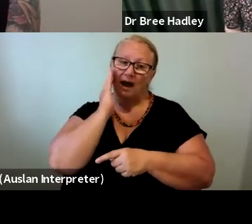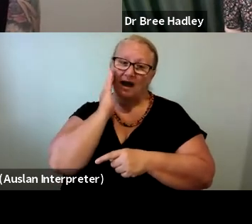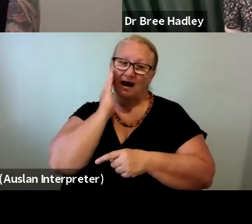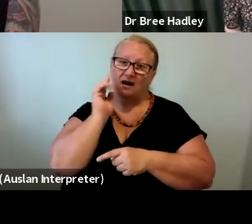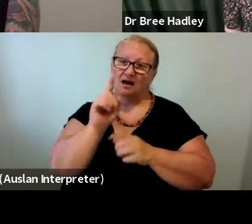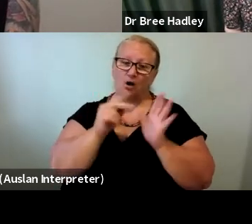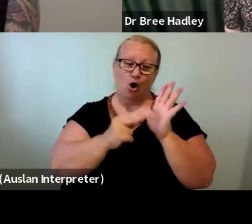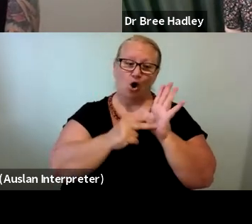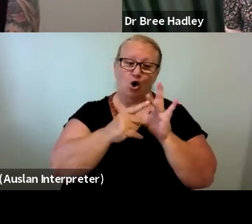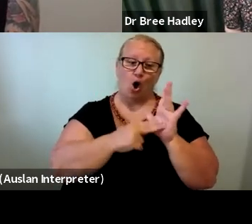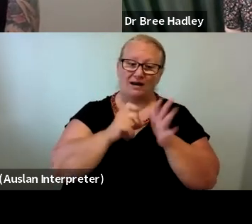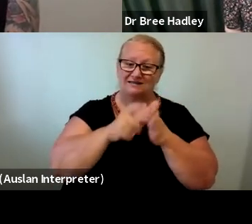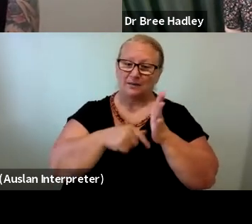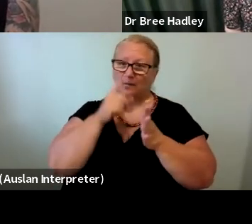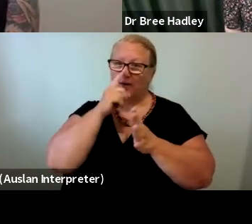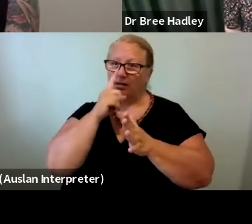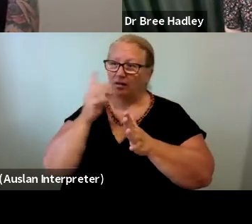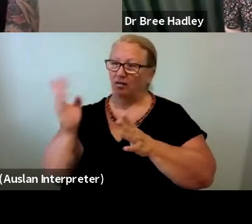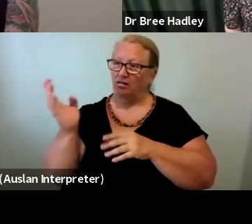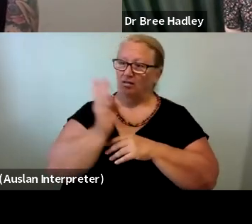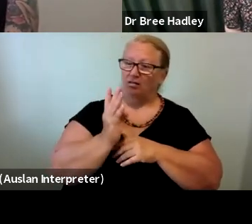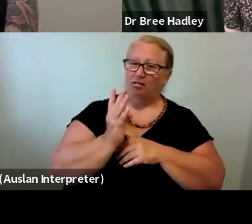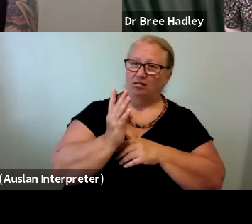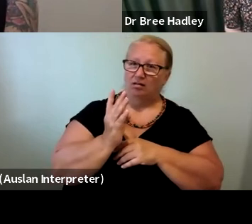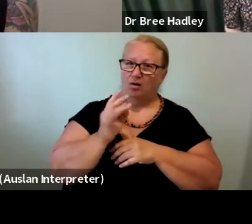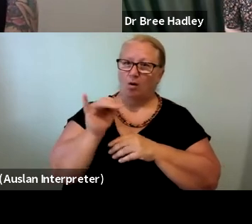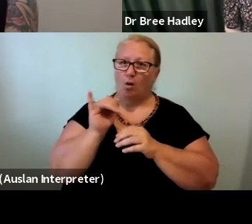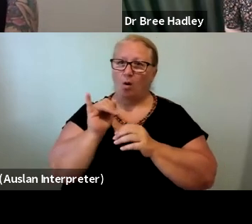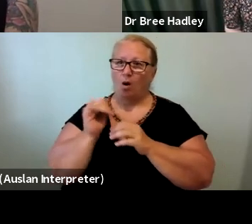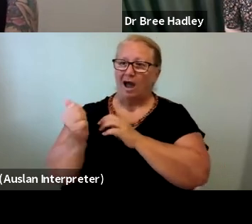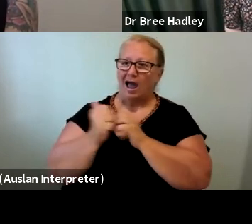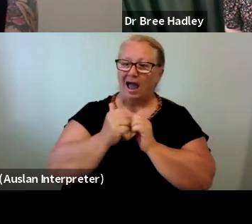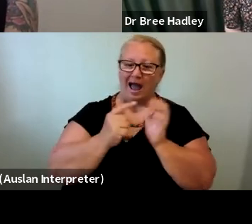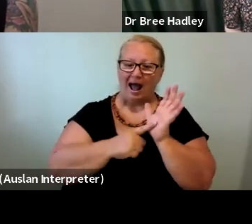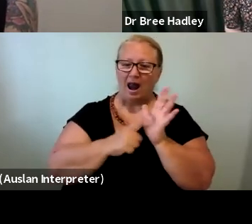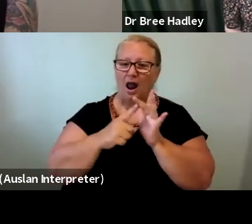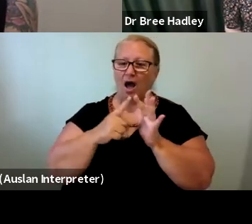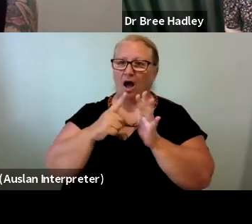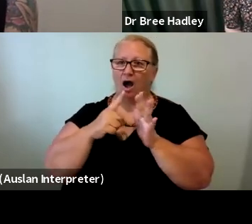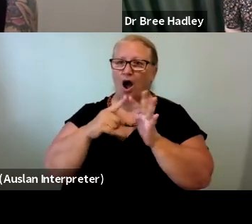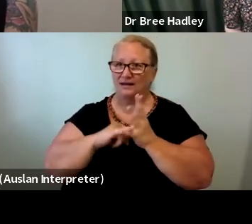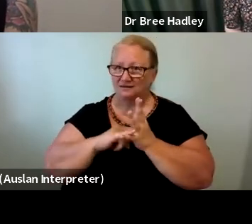non-disabled people come into that space or allies come into that space,